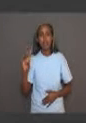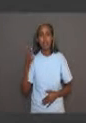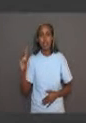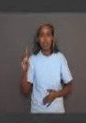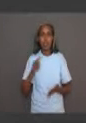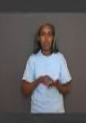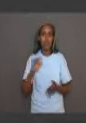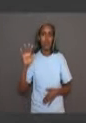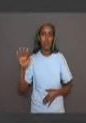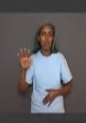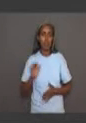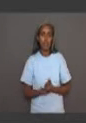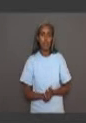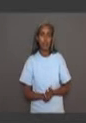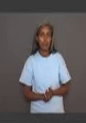17.5.